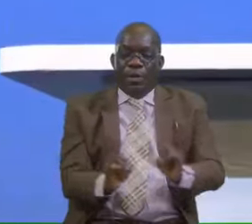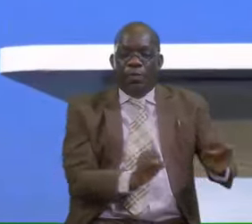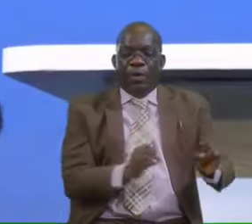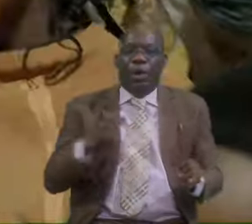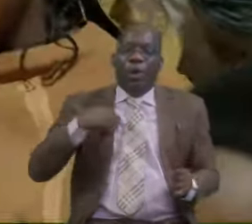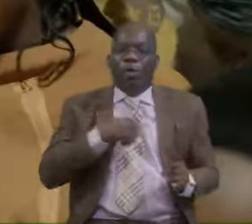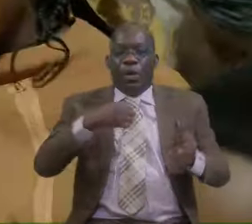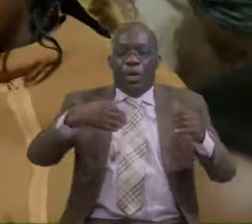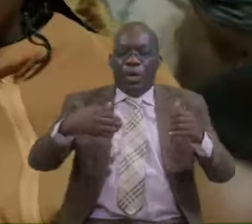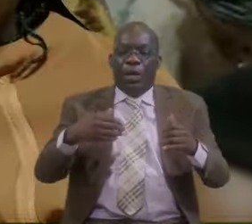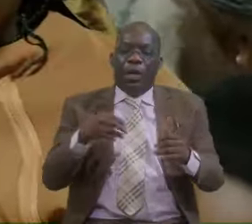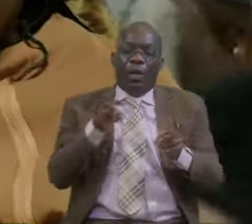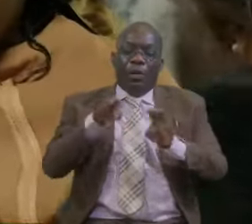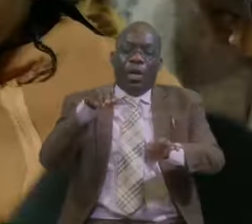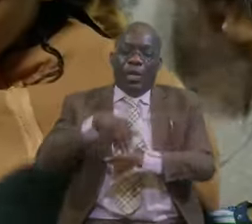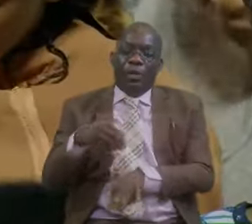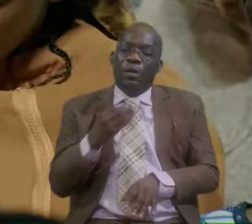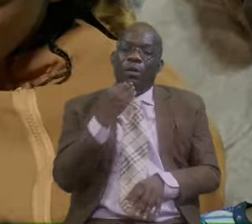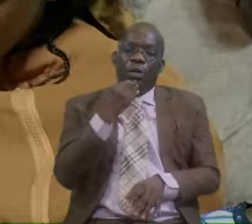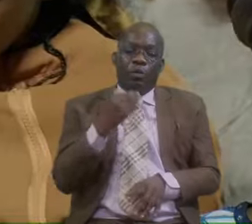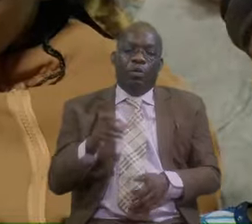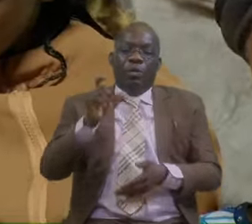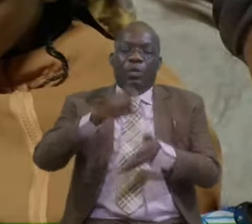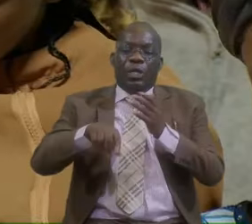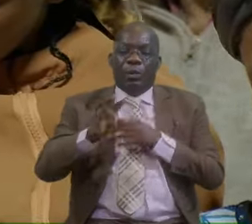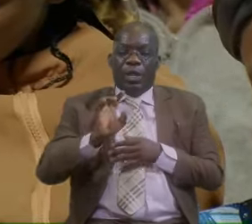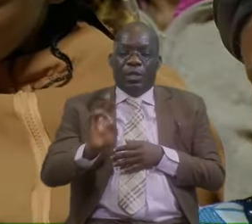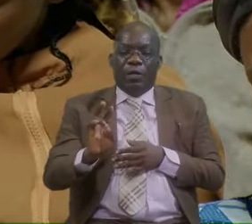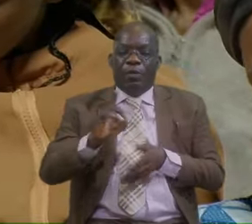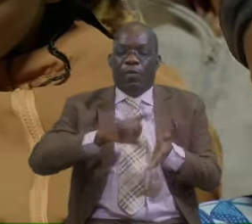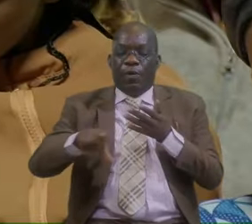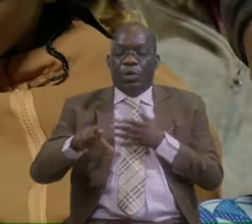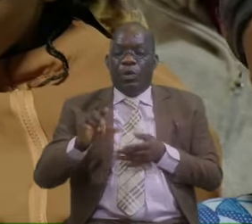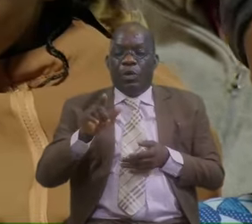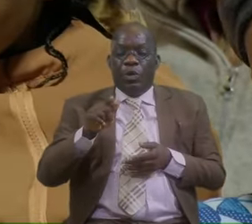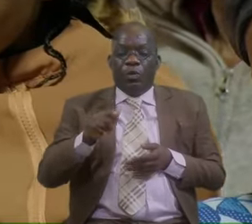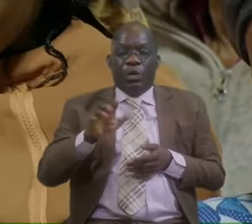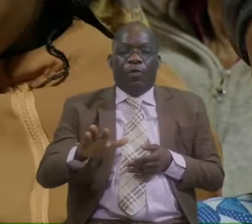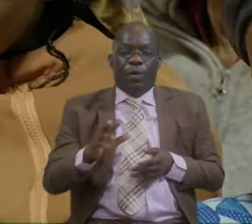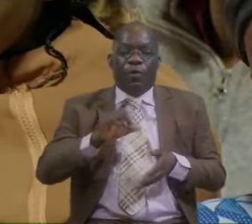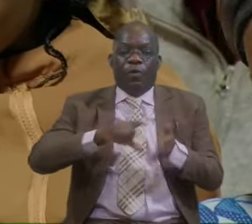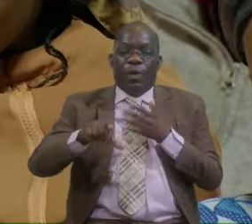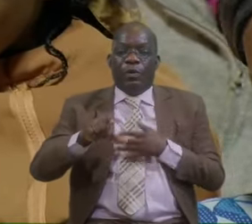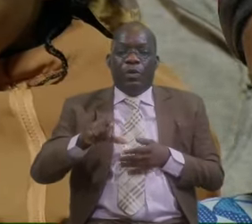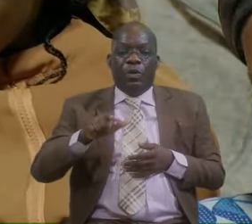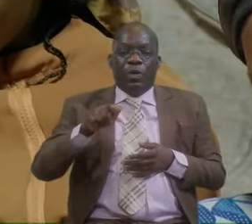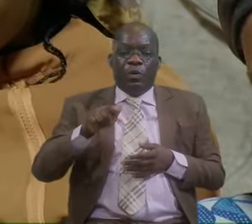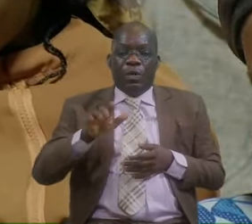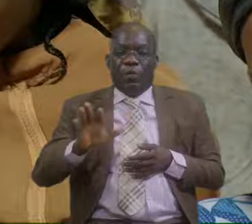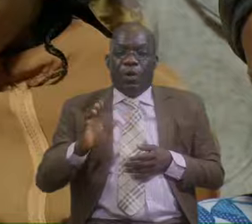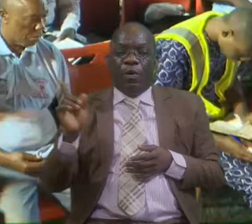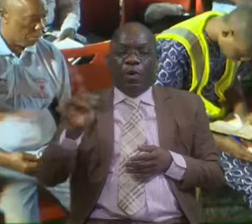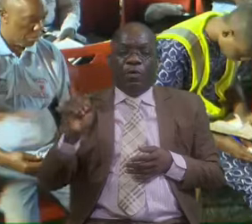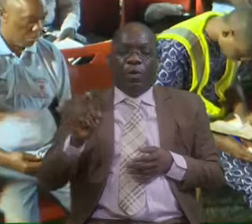at Hebrews chapter 7, and I'm looking at verse 25. In verse 25, wherefore he